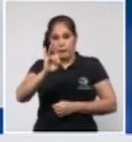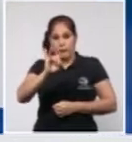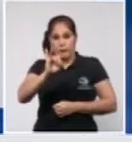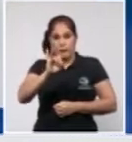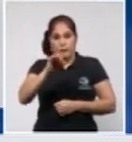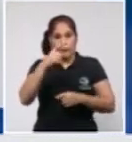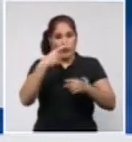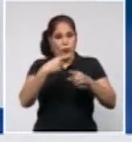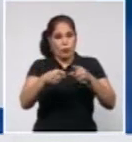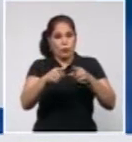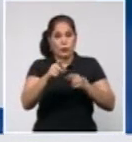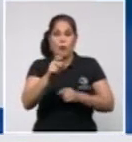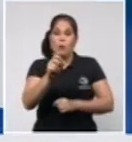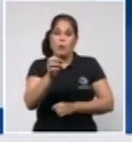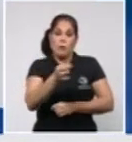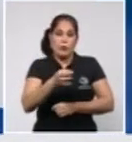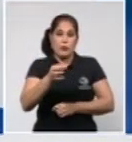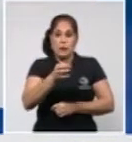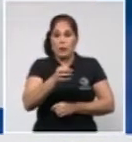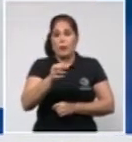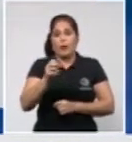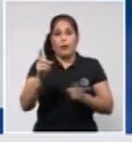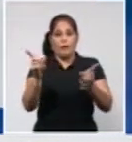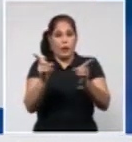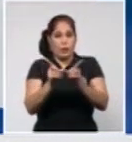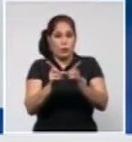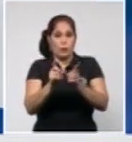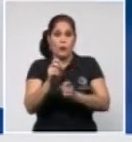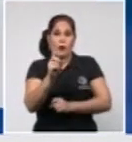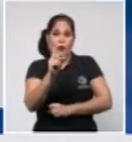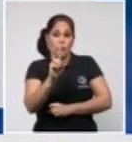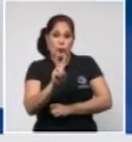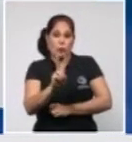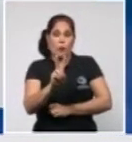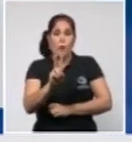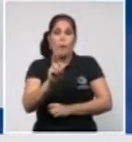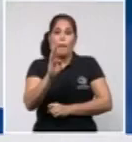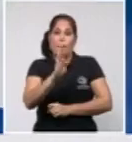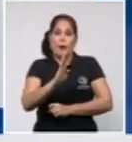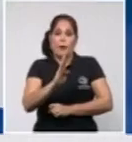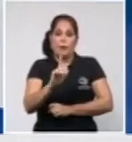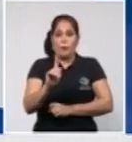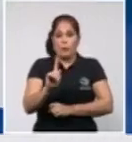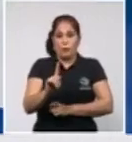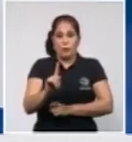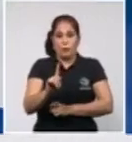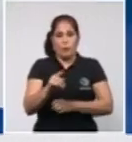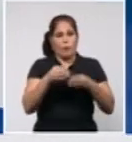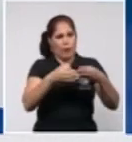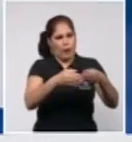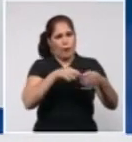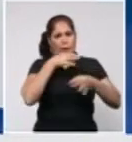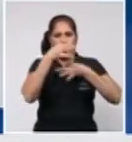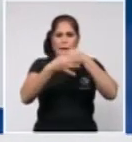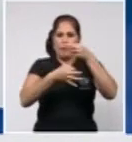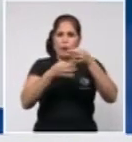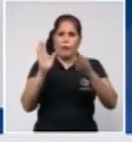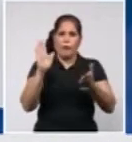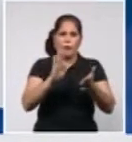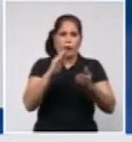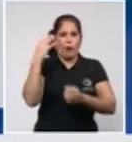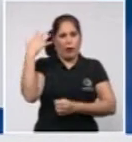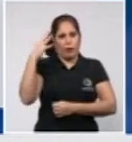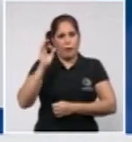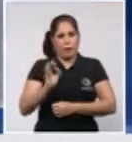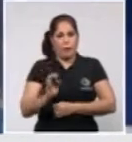1 case to Baragua. And the 1 imported case belongs to Granma and the